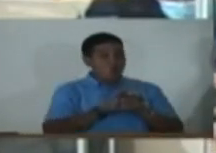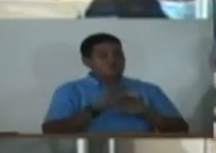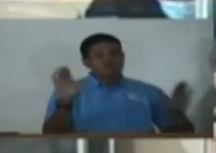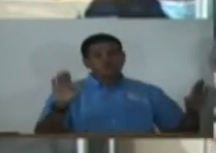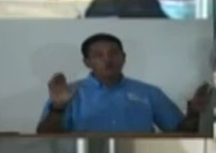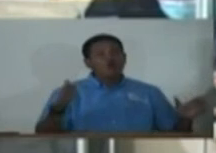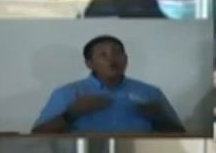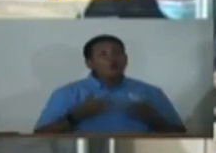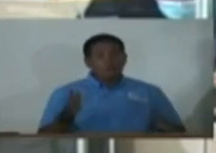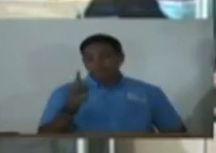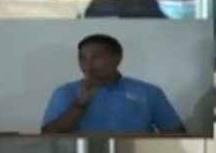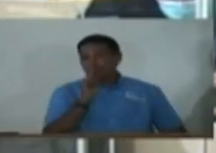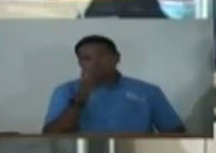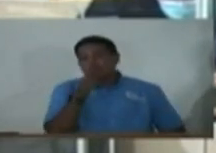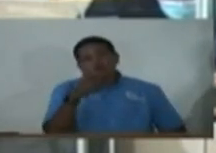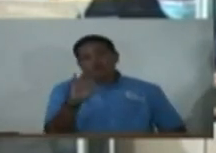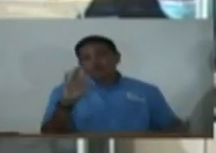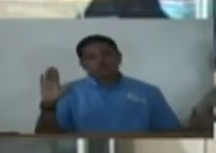on Sundays.